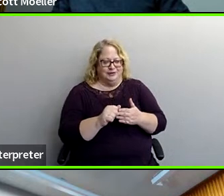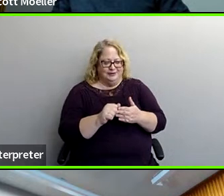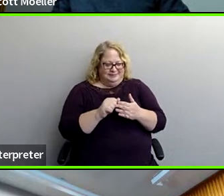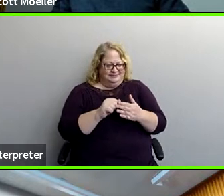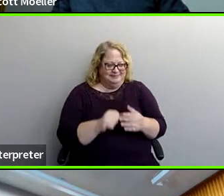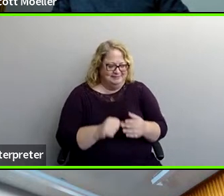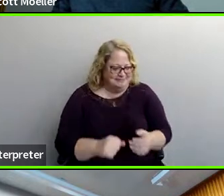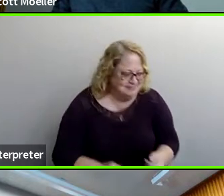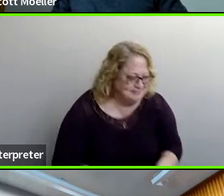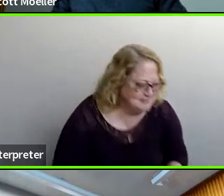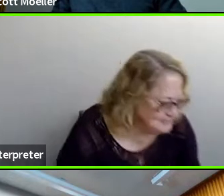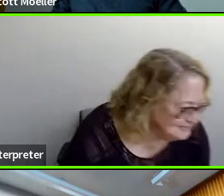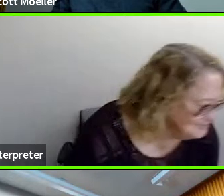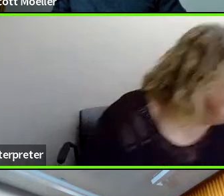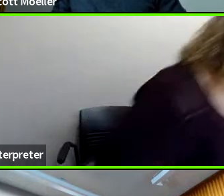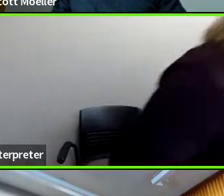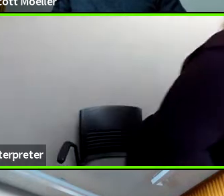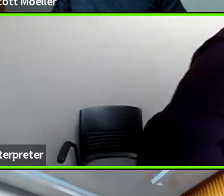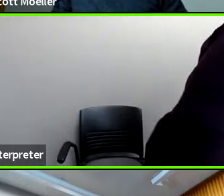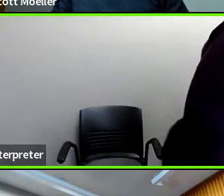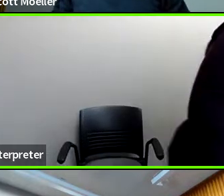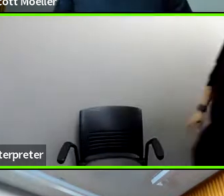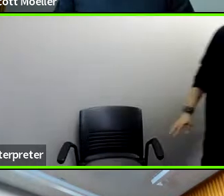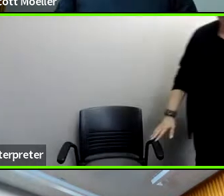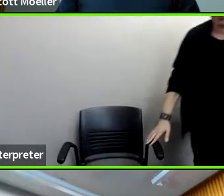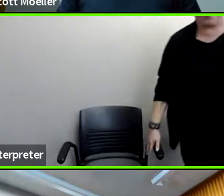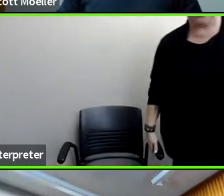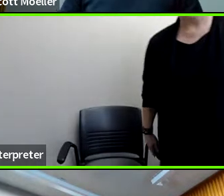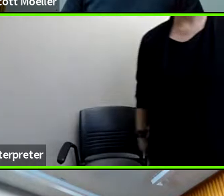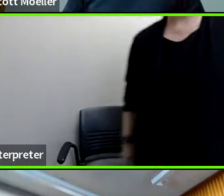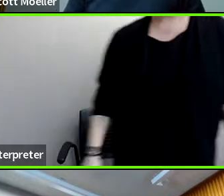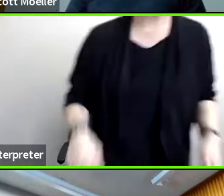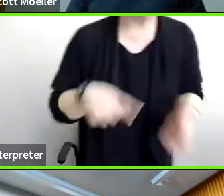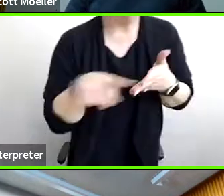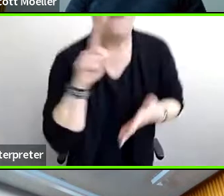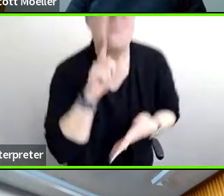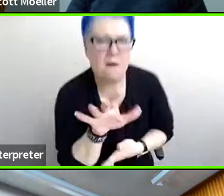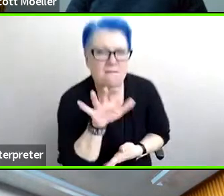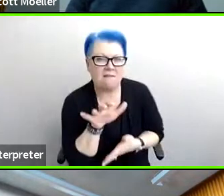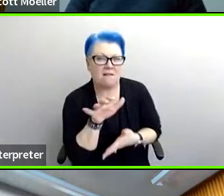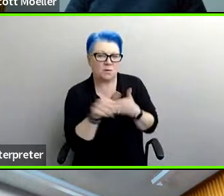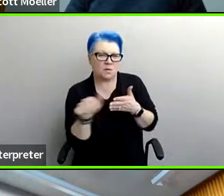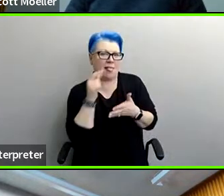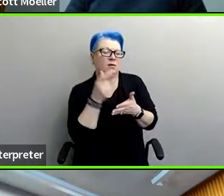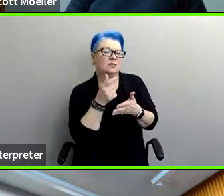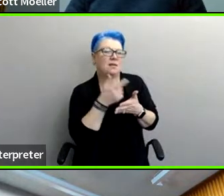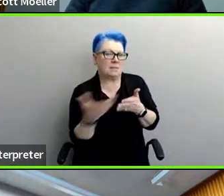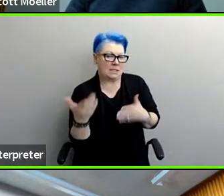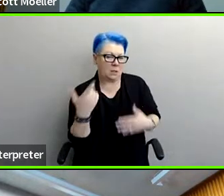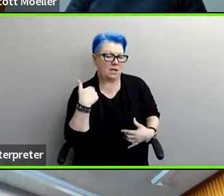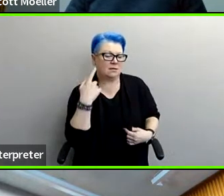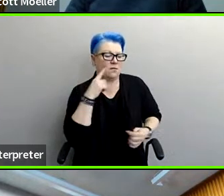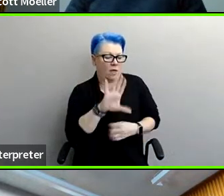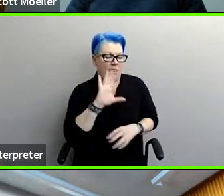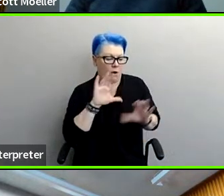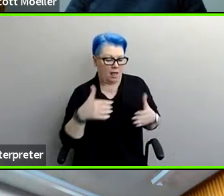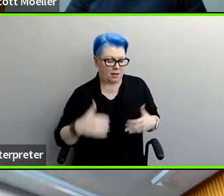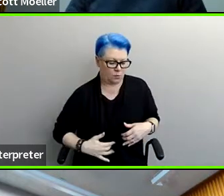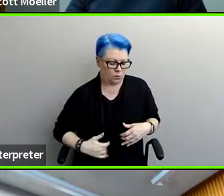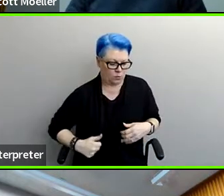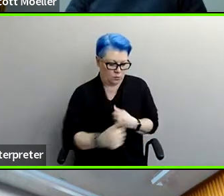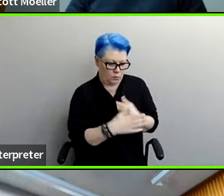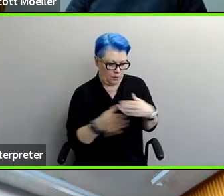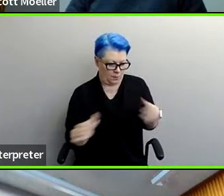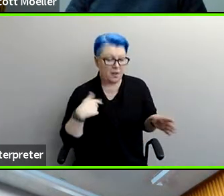for lack of a better word, we pay for $500 of materials to meet the needs of their student in the classroom. We also